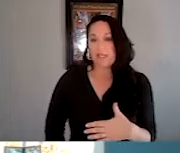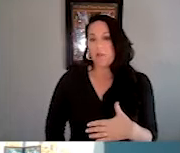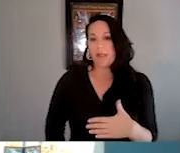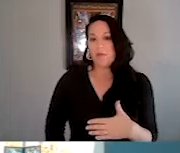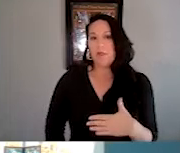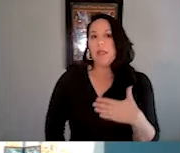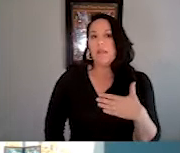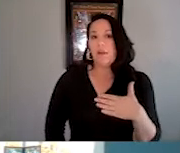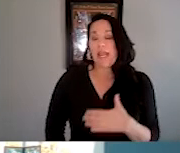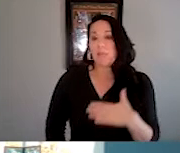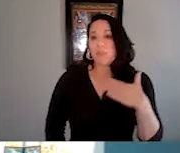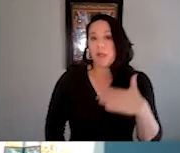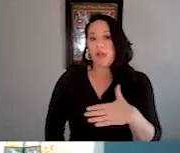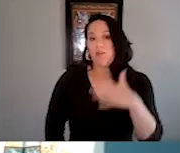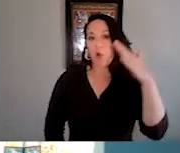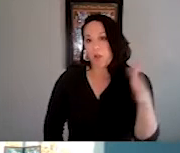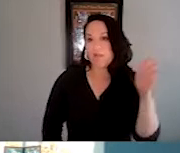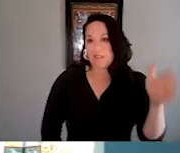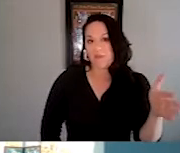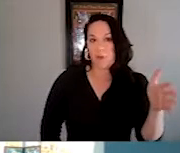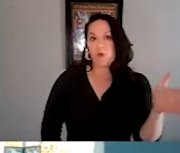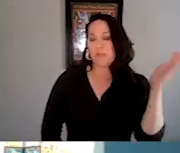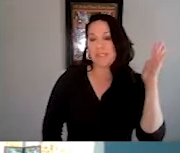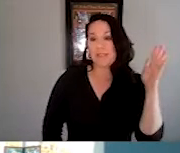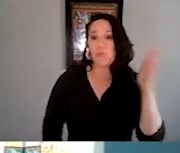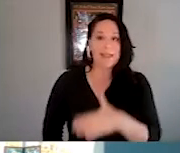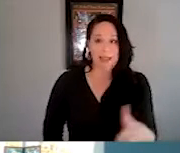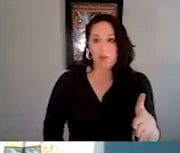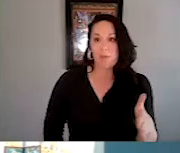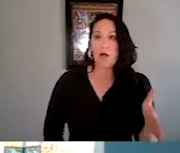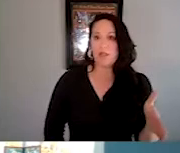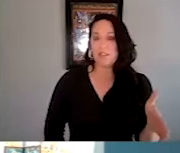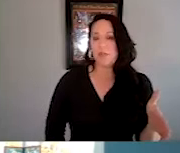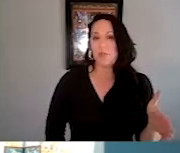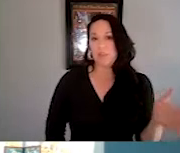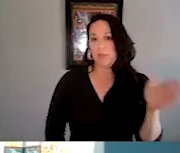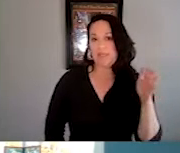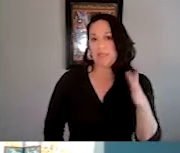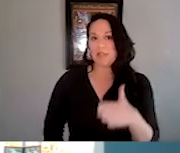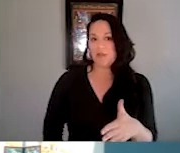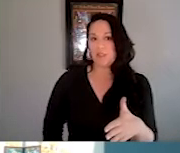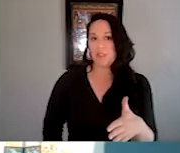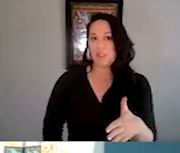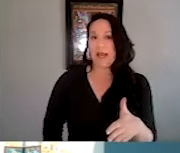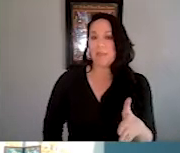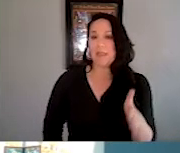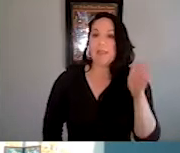like on a statewide level. They're able to uncover all of these different holes. You can see right now that policies could be put into place and